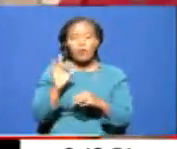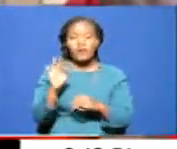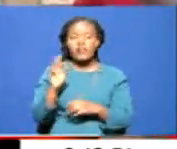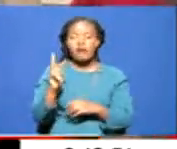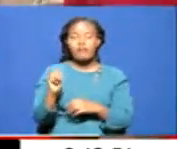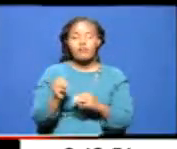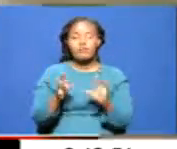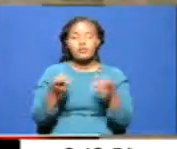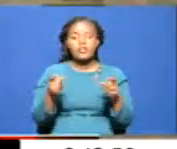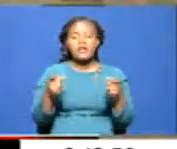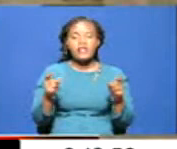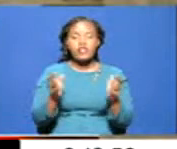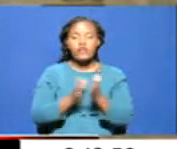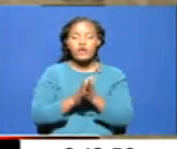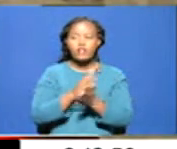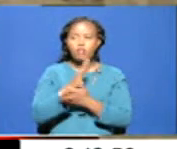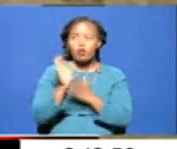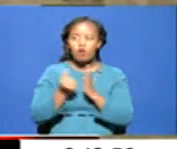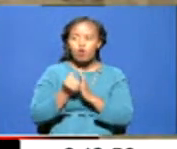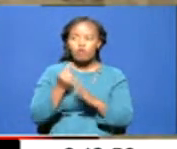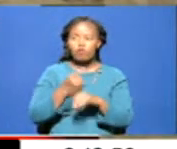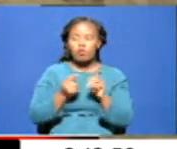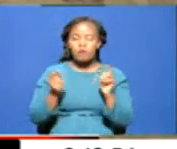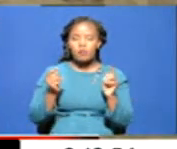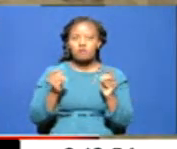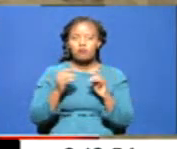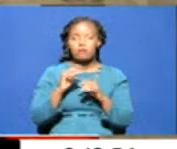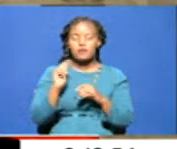station's counterparts from Kenya News Agency.